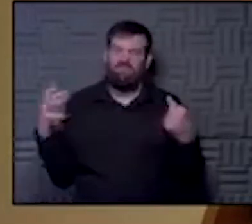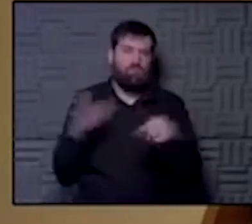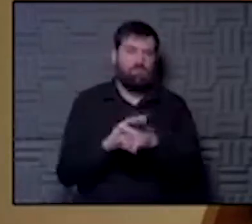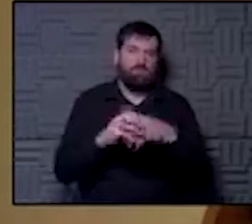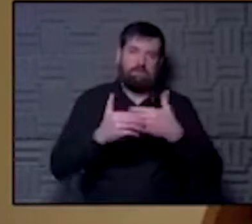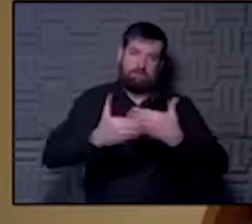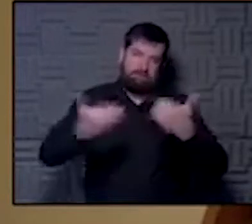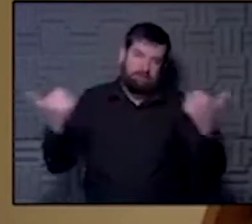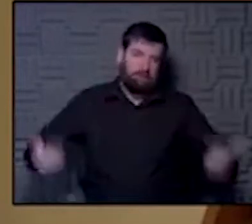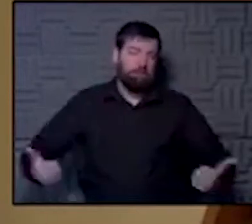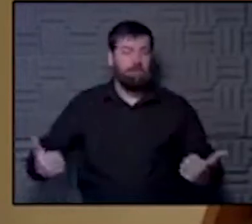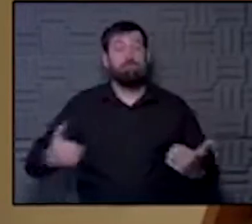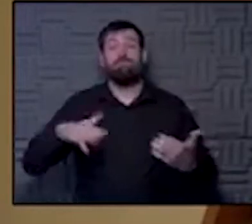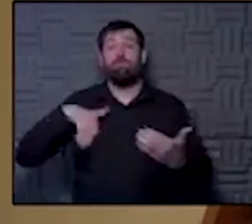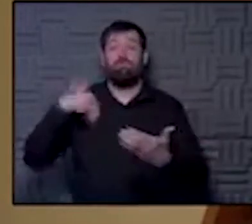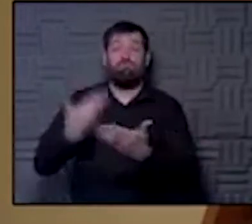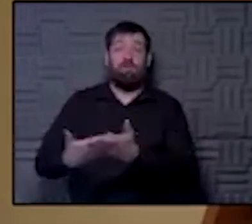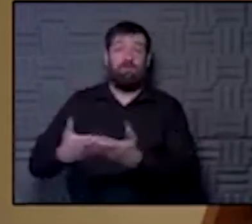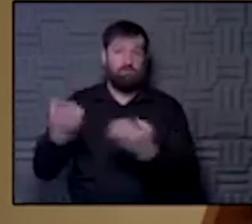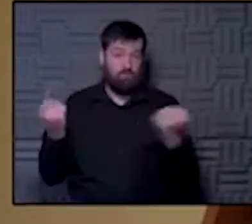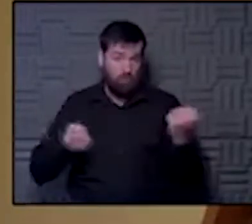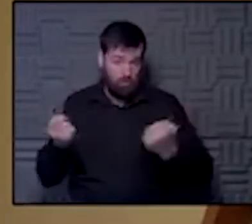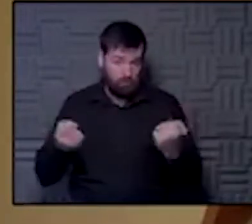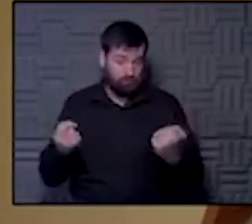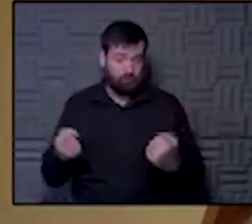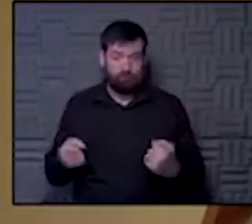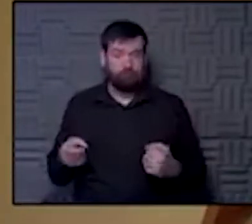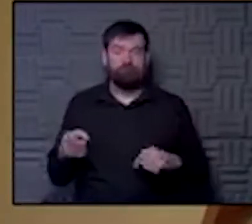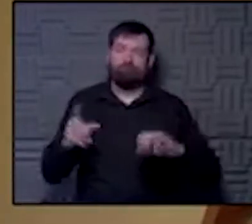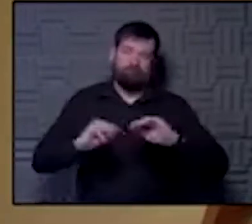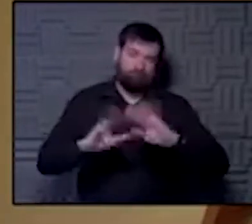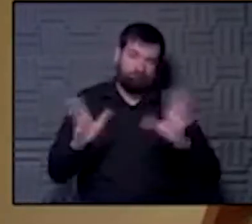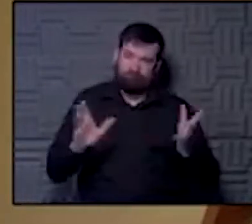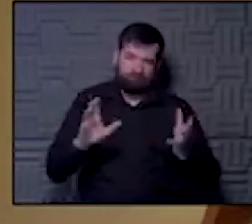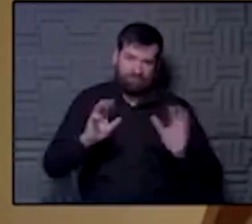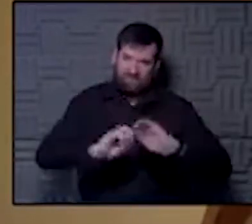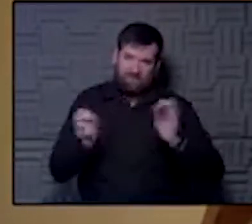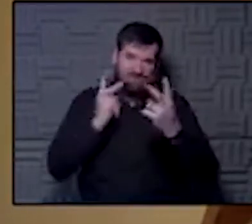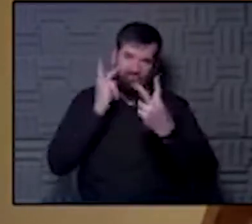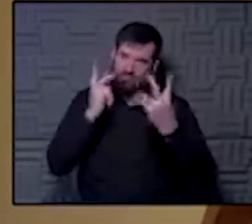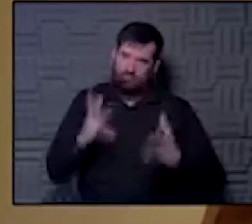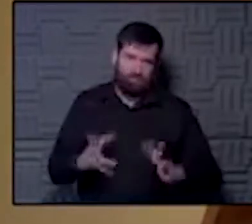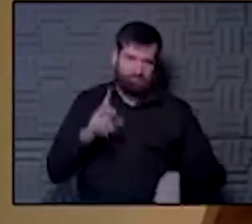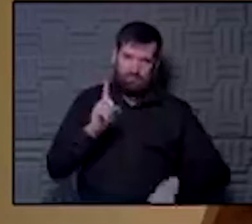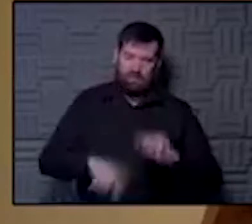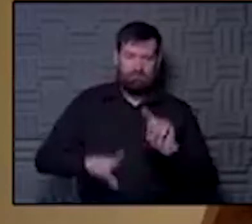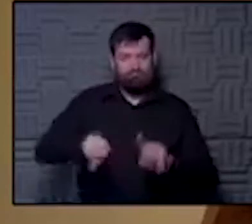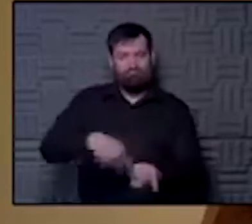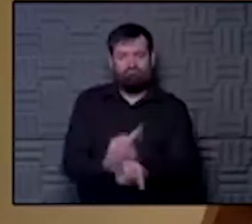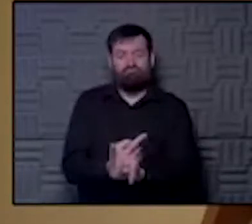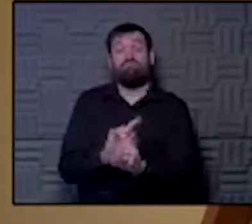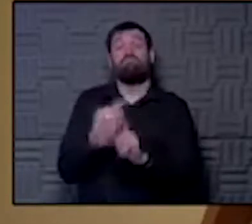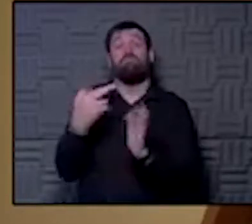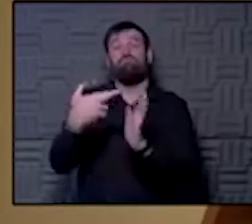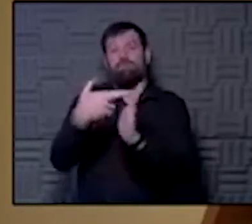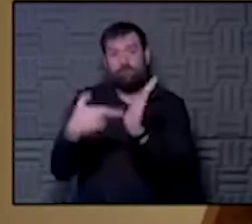having them arrive in their car. They're not obviously allowed to bring any visitors with them. They do call and register from the car, so they don't come in